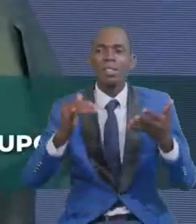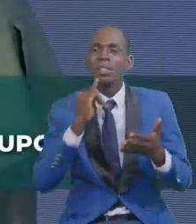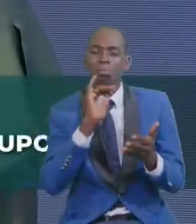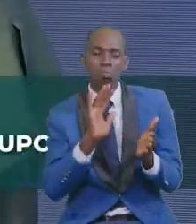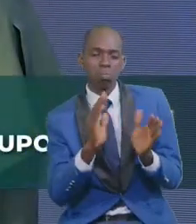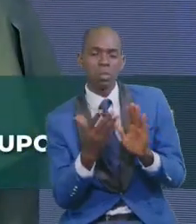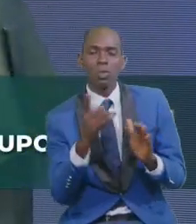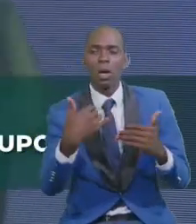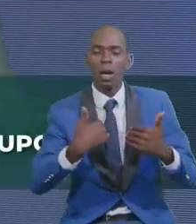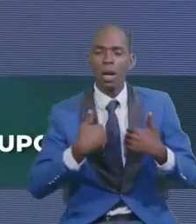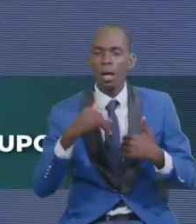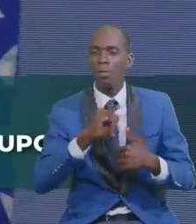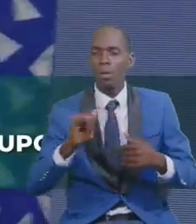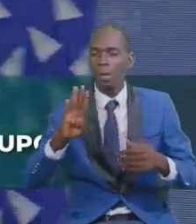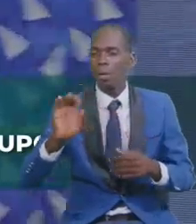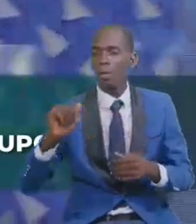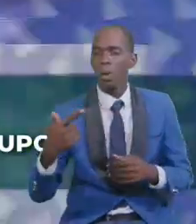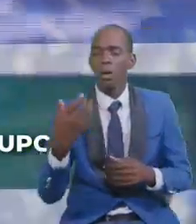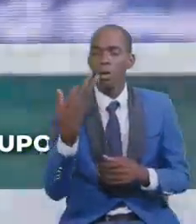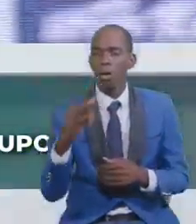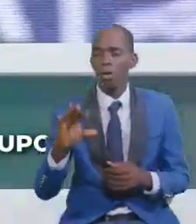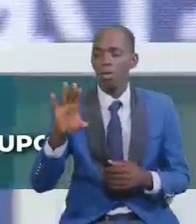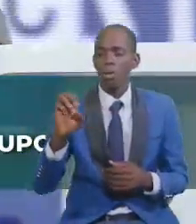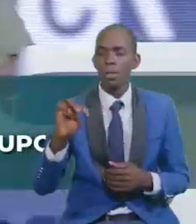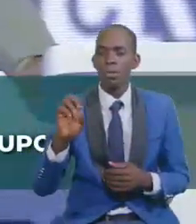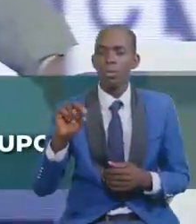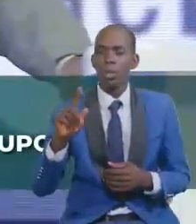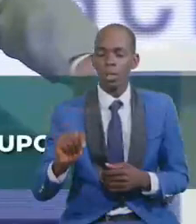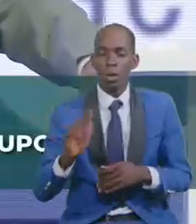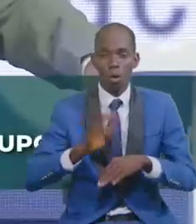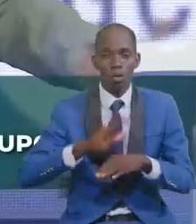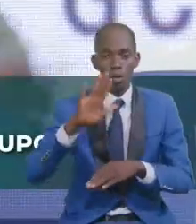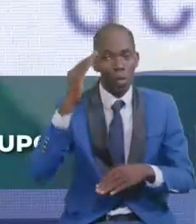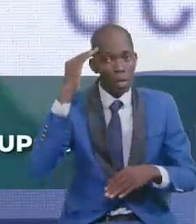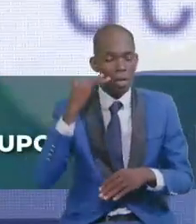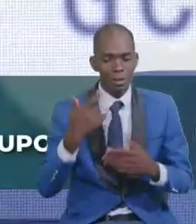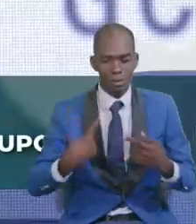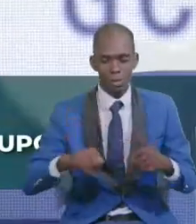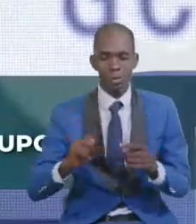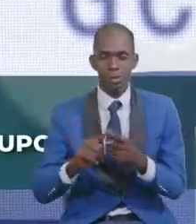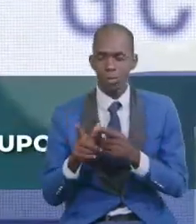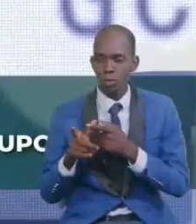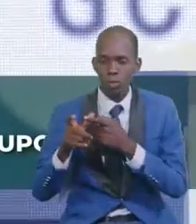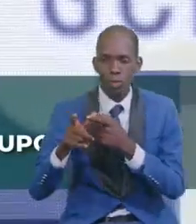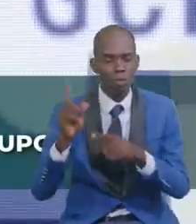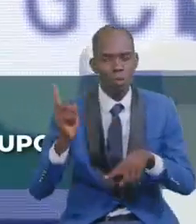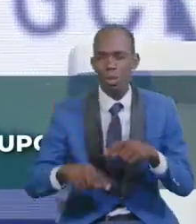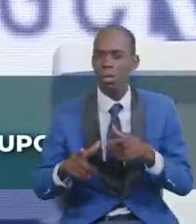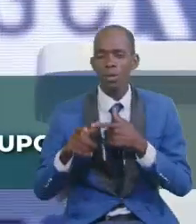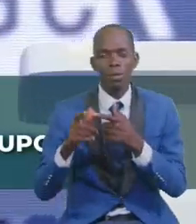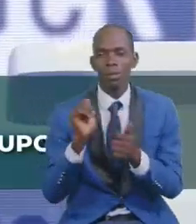of cement on your back and you are turning to run a race. You can't run very well.